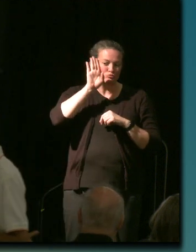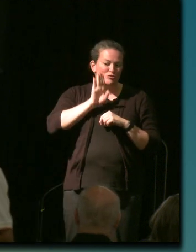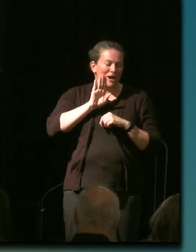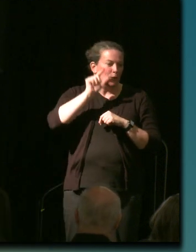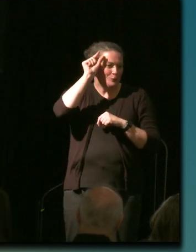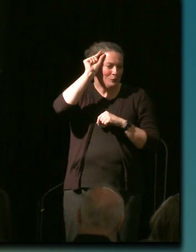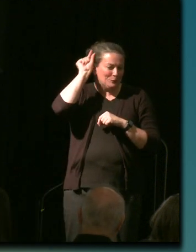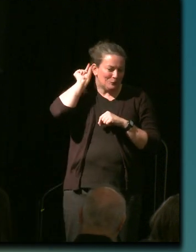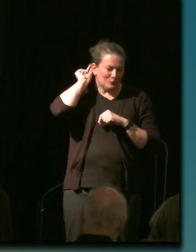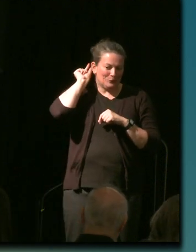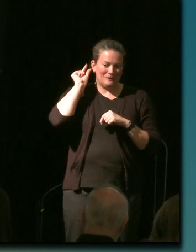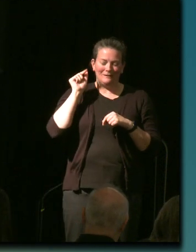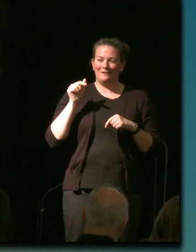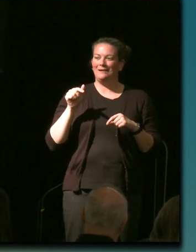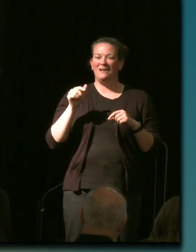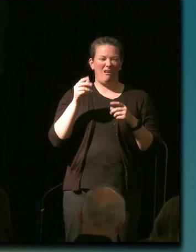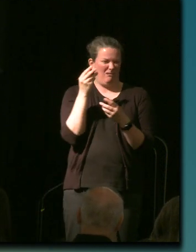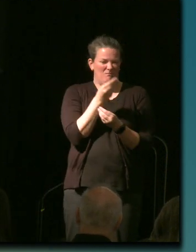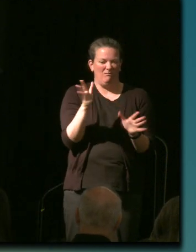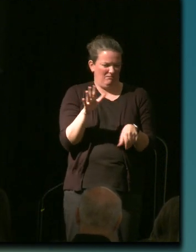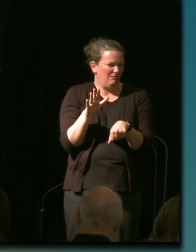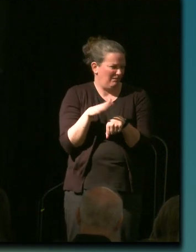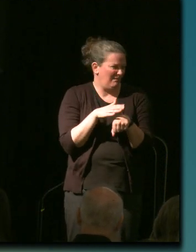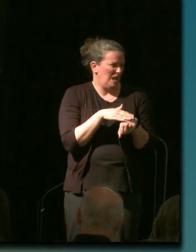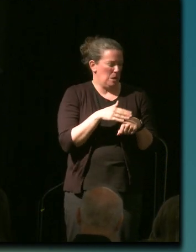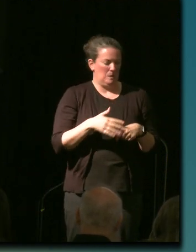have 6-pack abs.